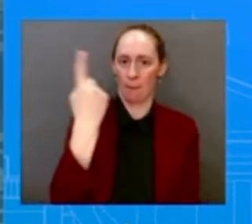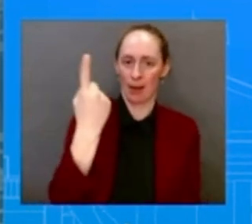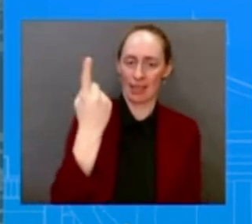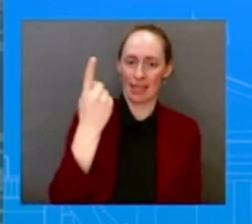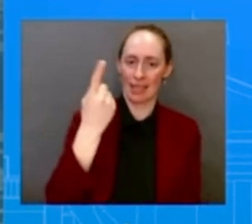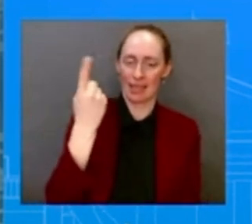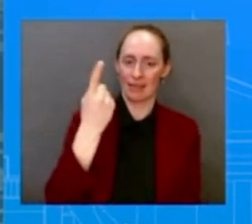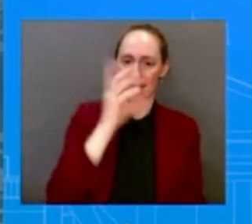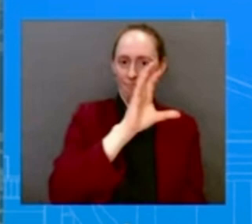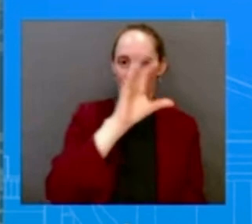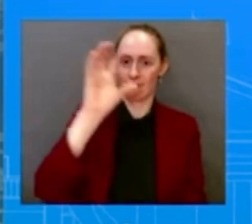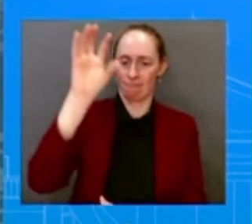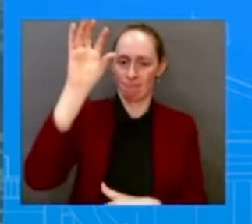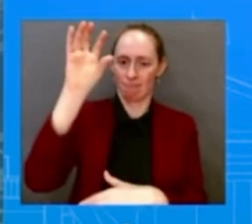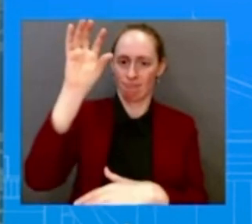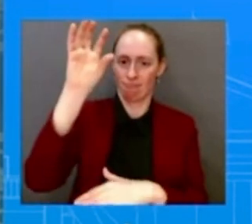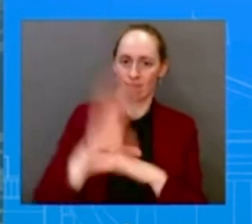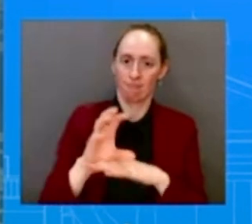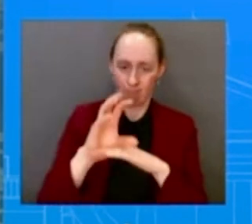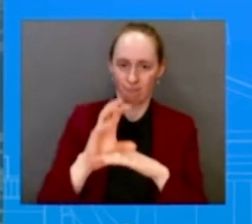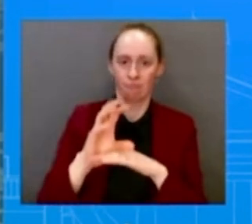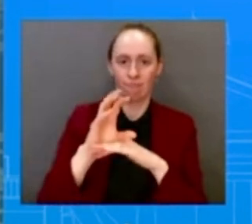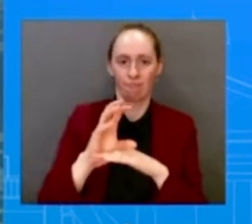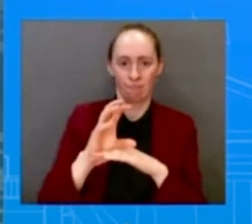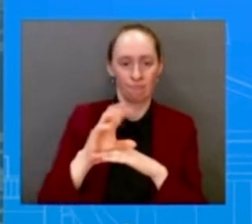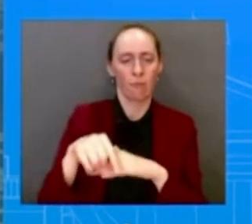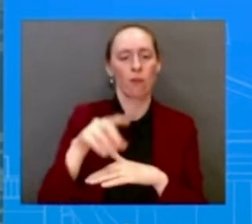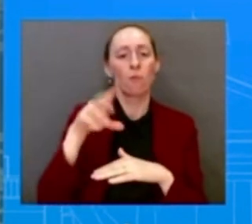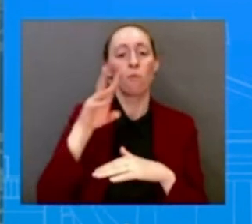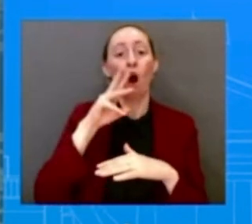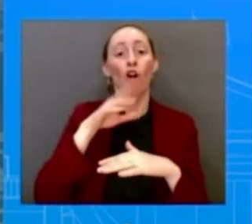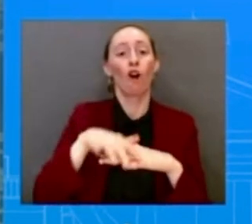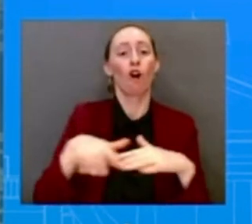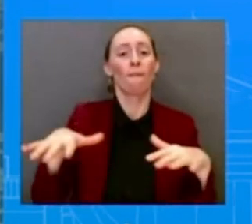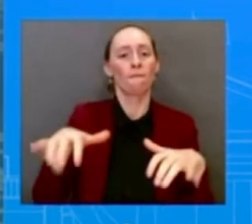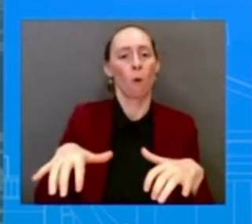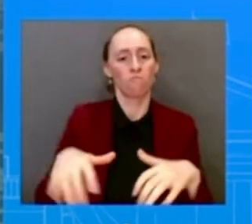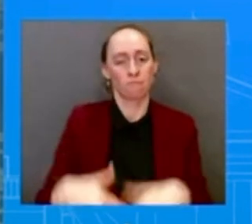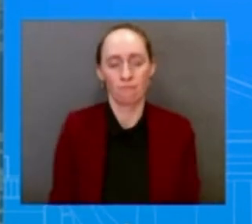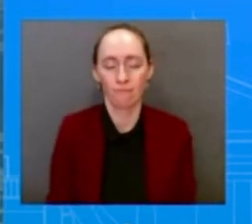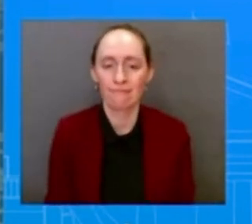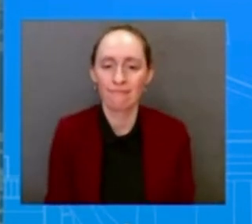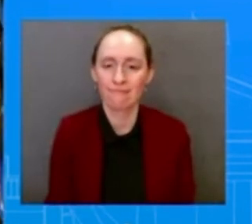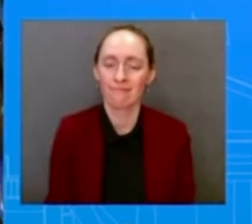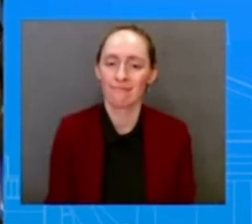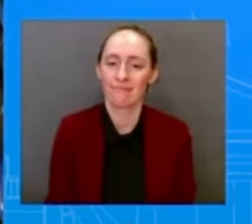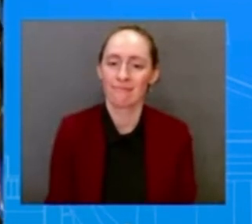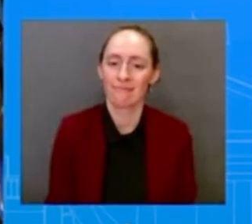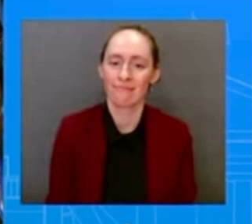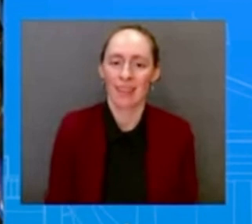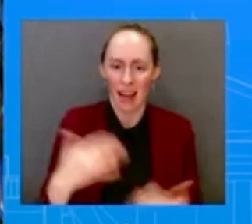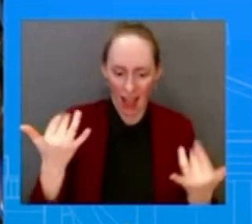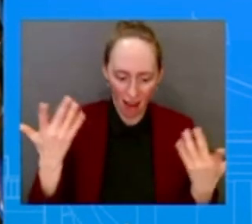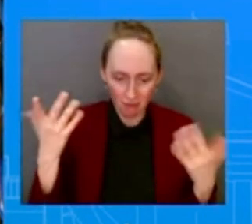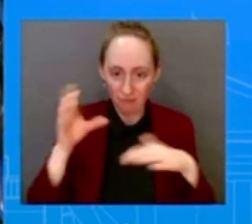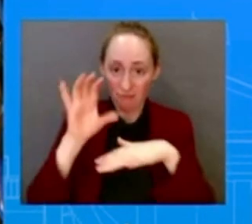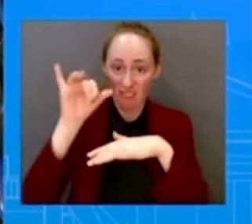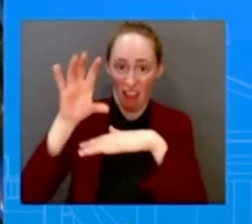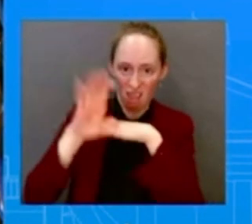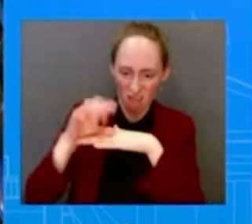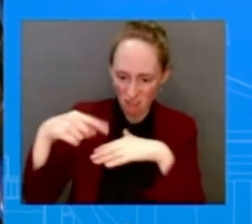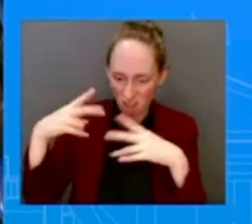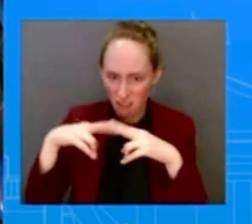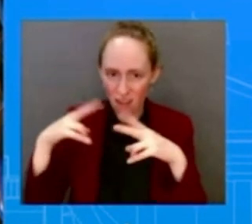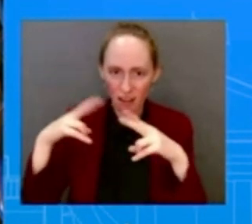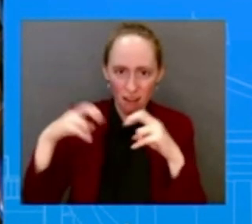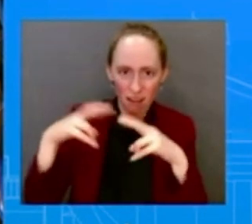debris. U.S. Northern Command is examining what the possibilities for that are. Finally, you've said you have no knowledge of any outreach to the Chinese